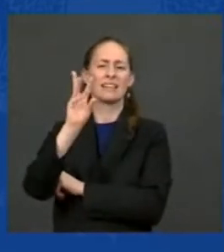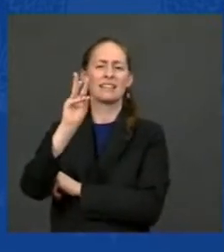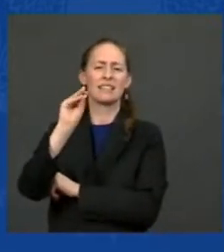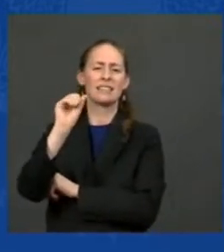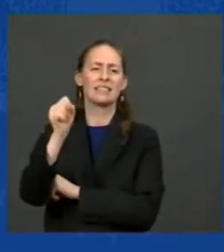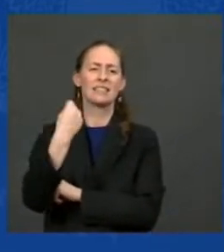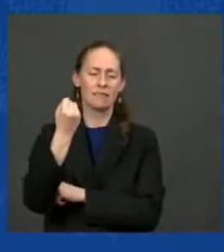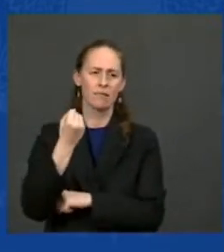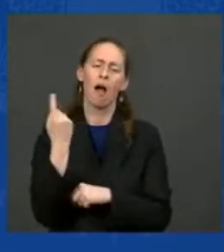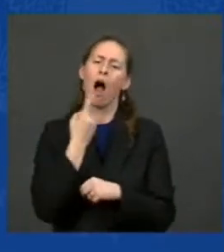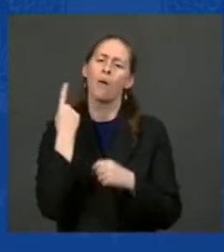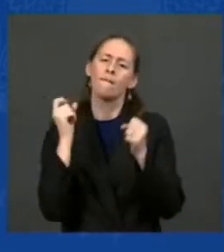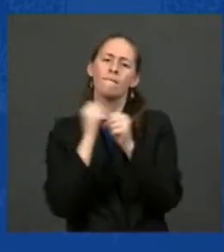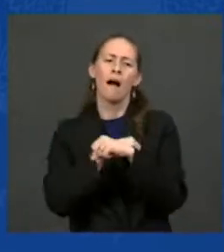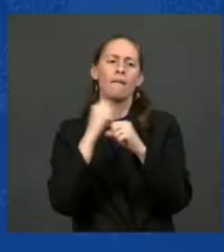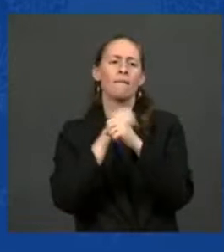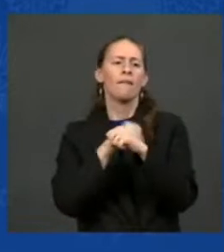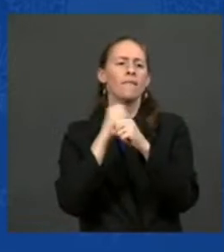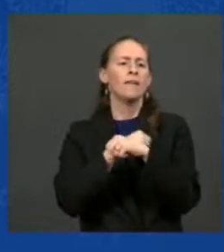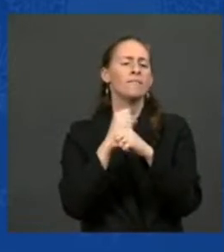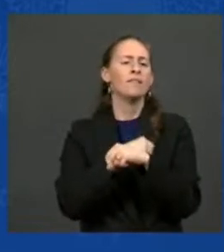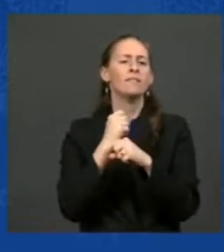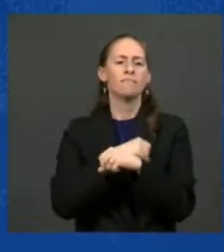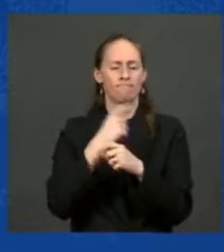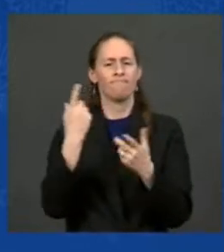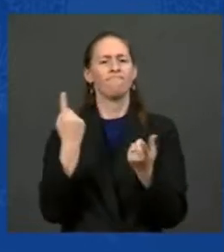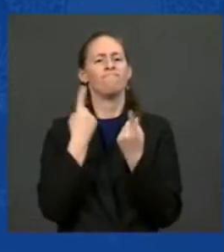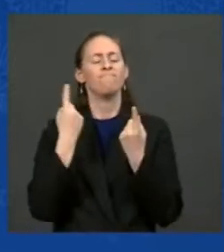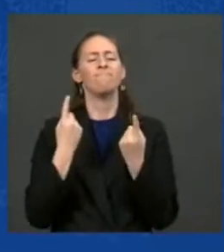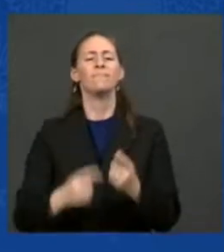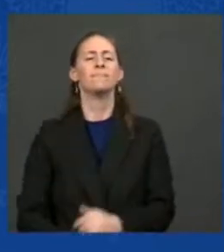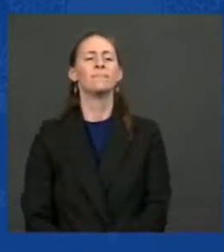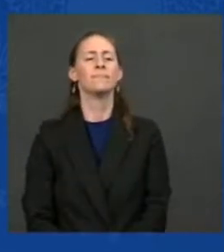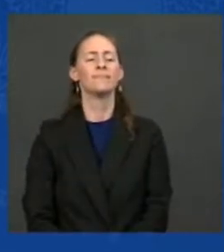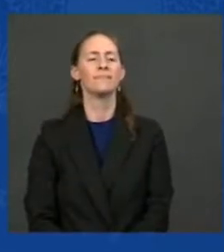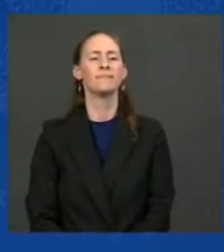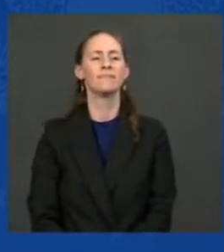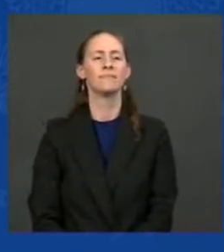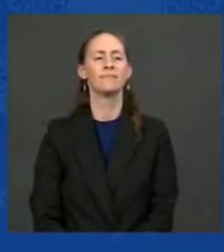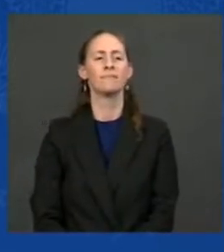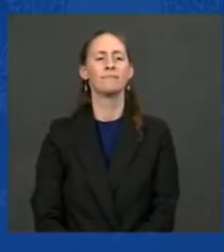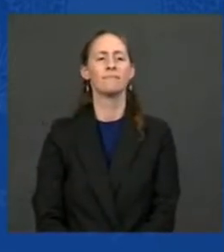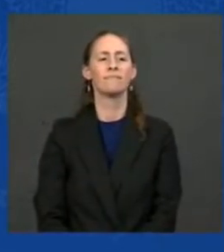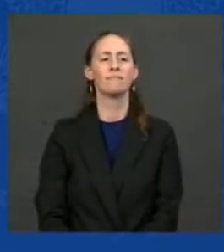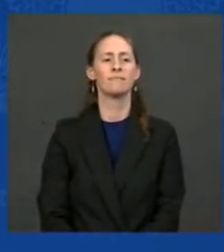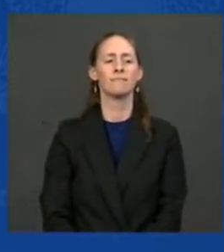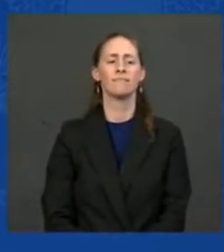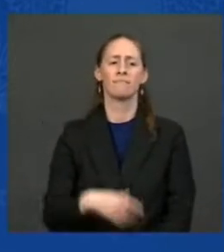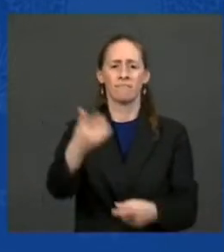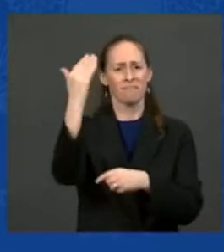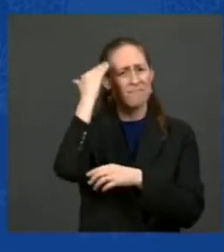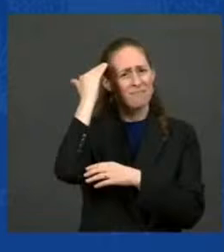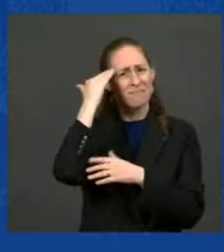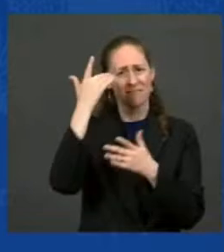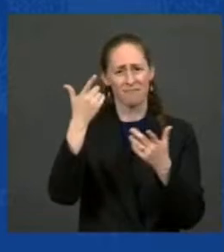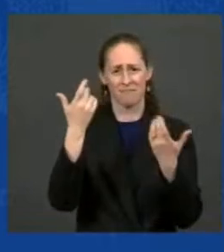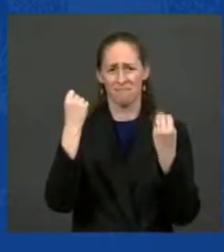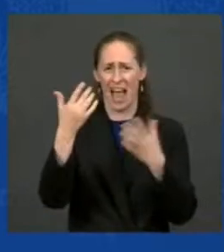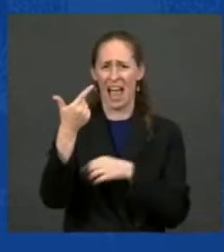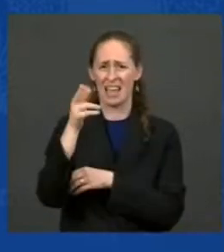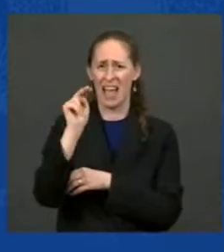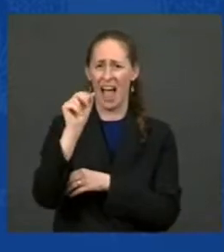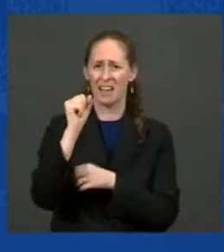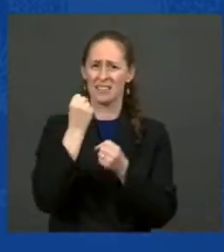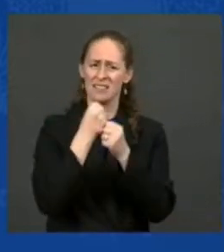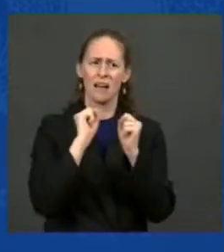advocating for gun safety in a state that was a major gun manufacturer, legislation that was ahead of its time,